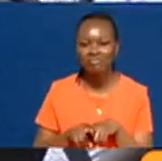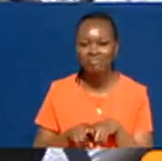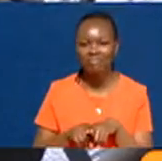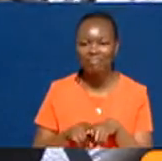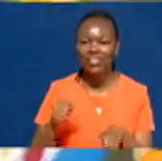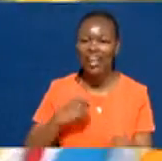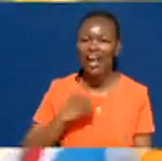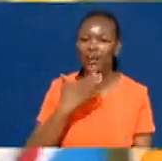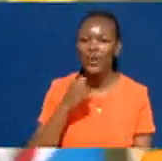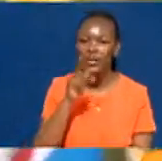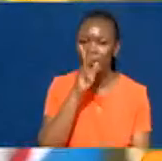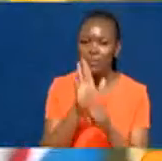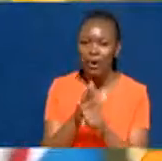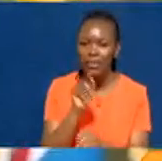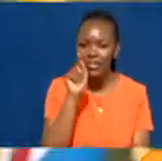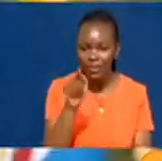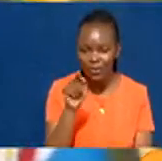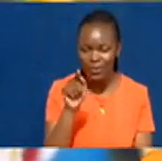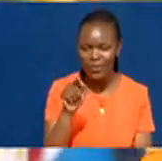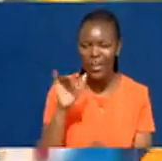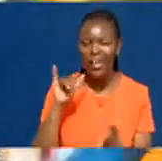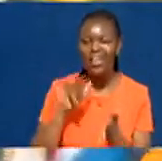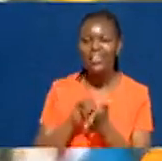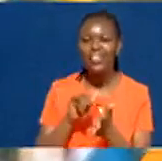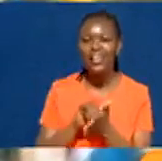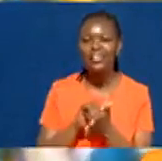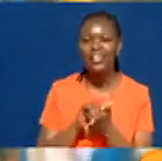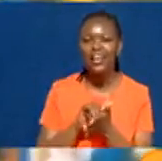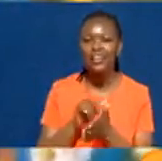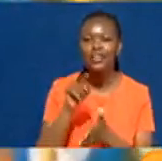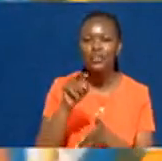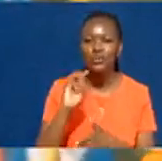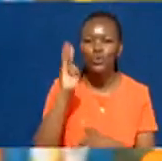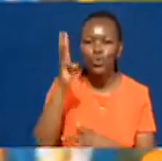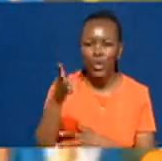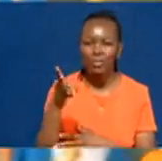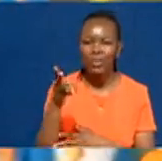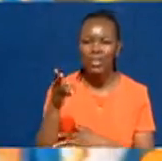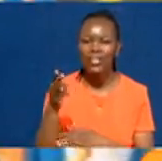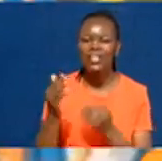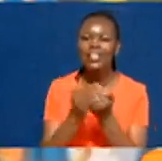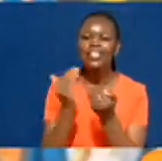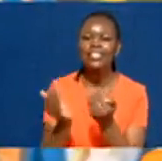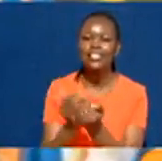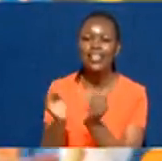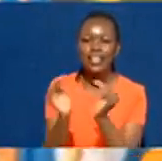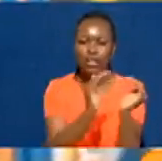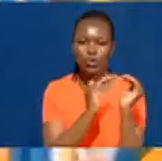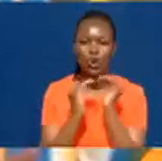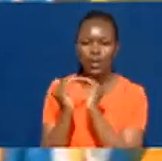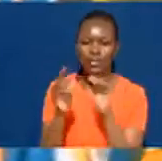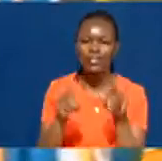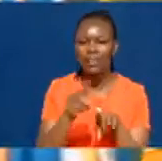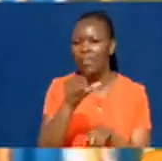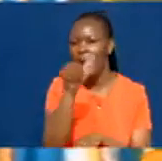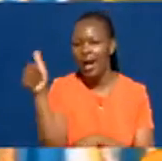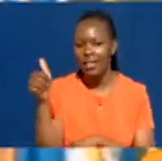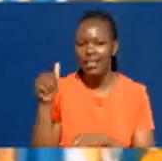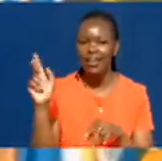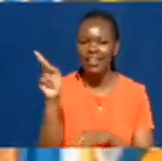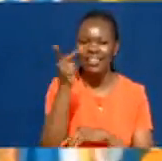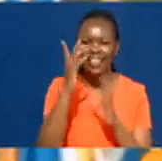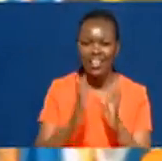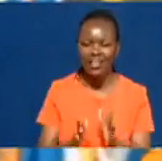I want to promise you that you will be treated equally like all other Kenyans. I